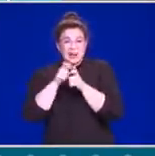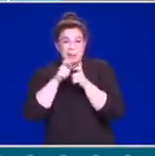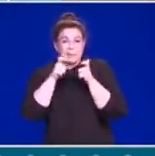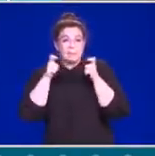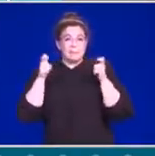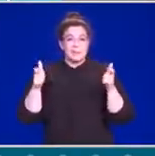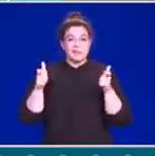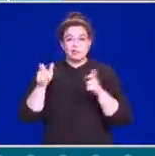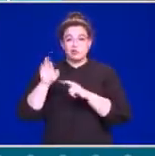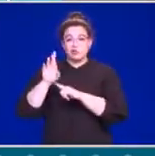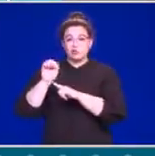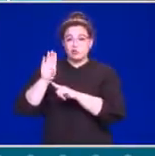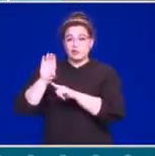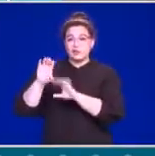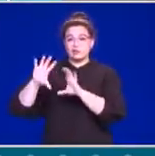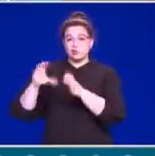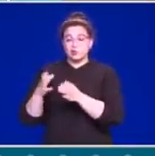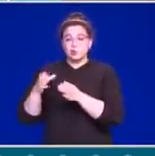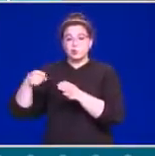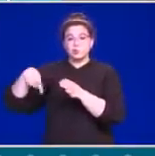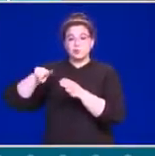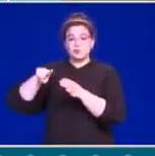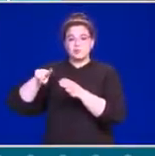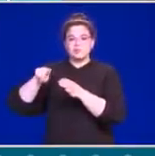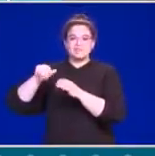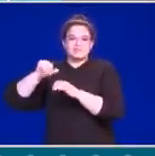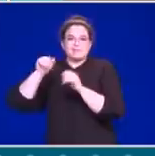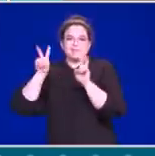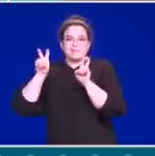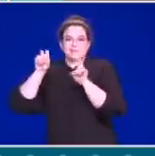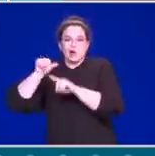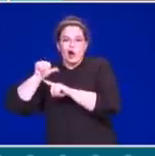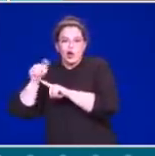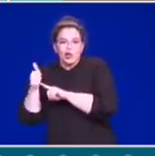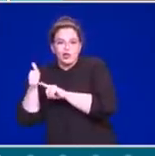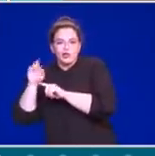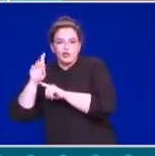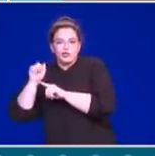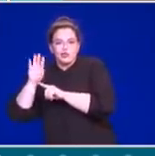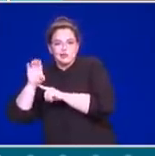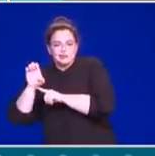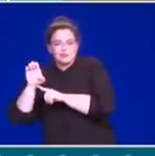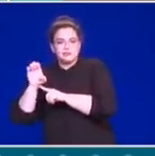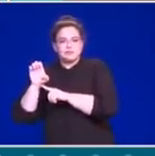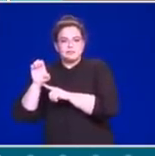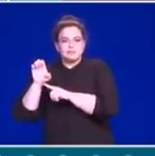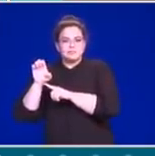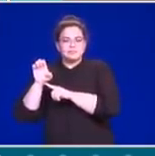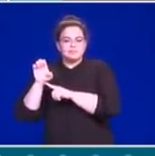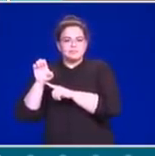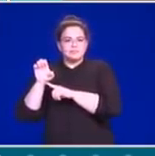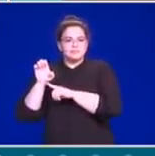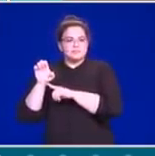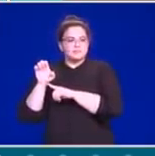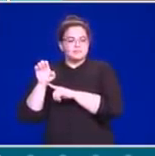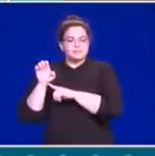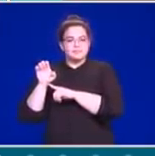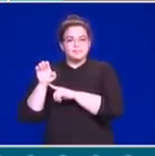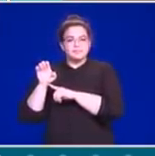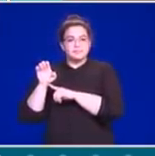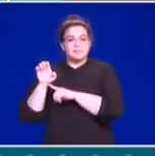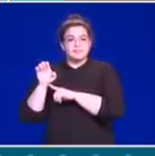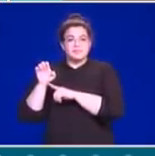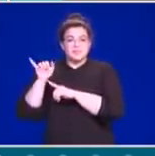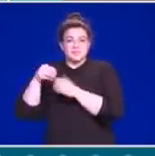race group, alone or in combination, is some other race population that the Census Bureau's research in